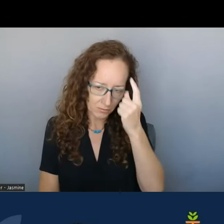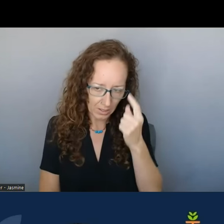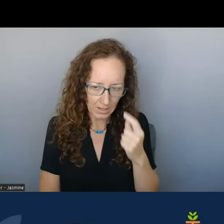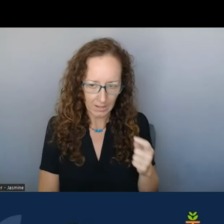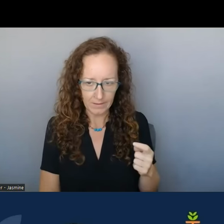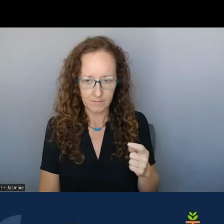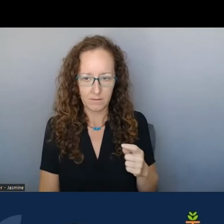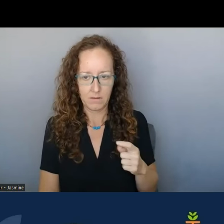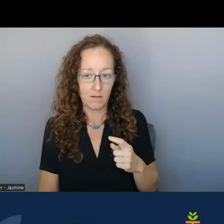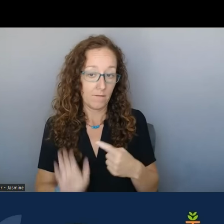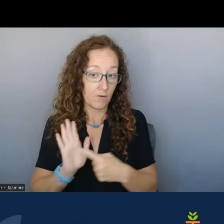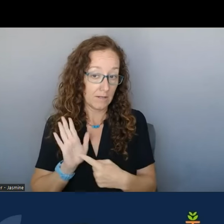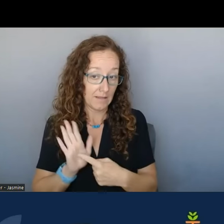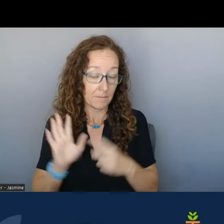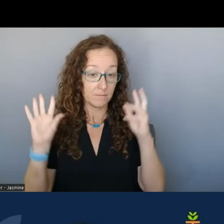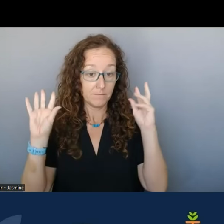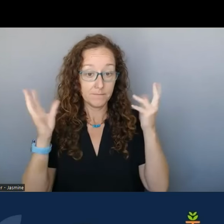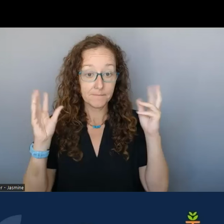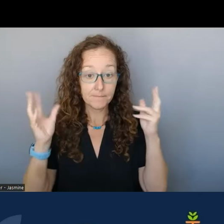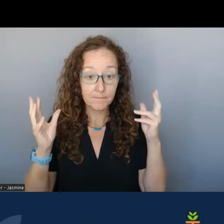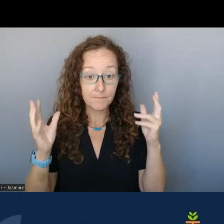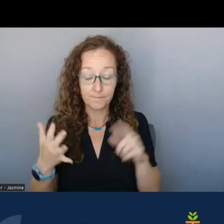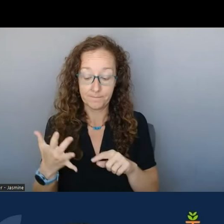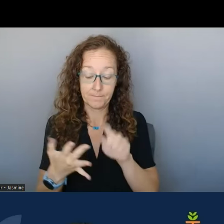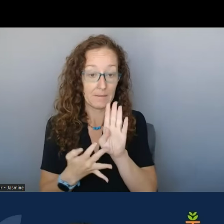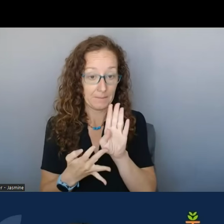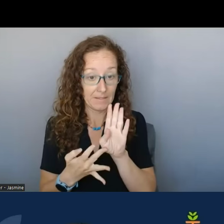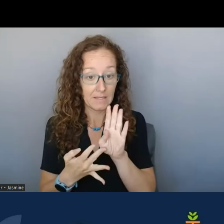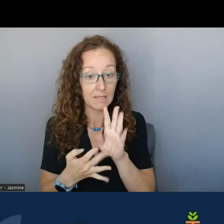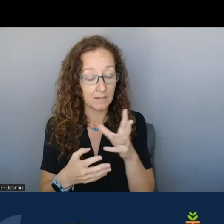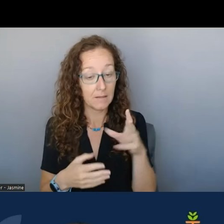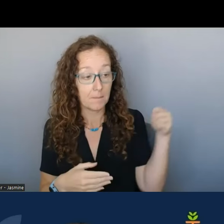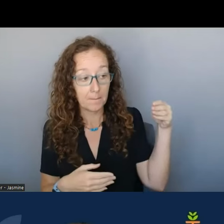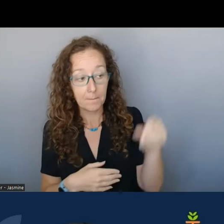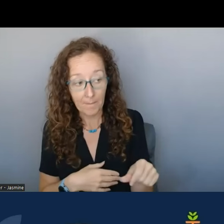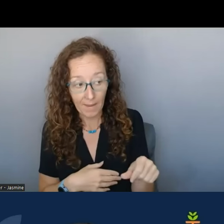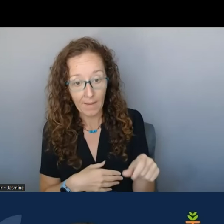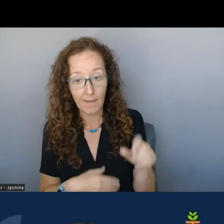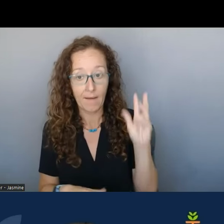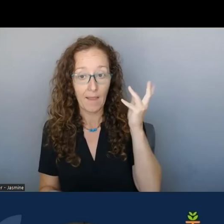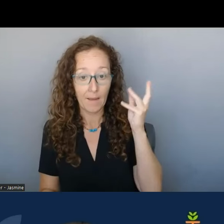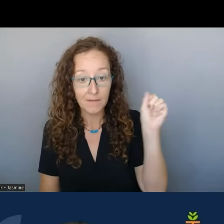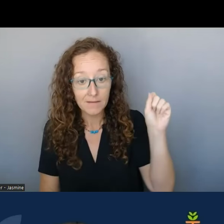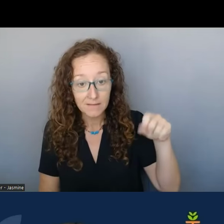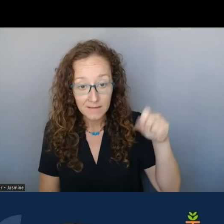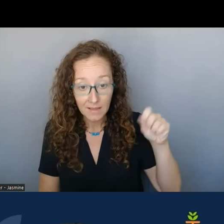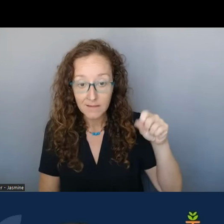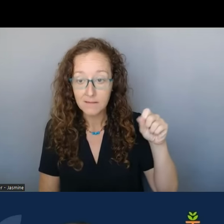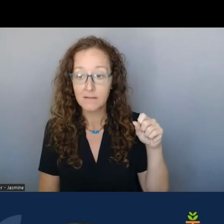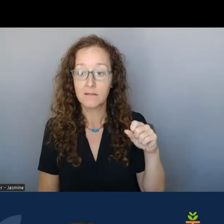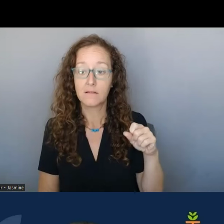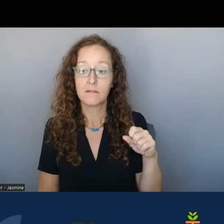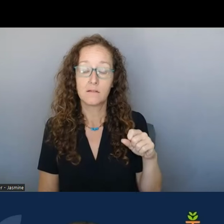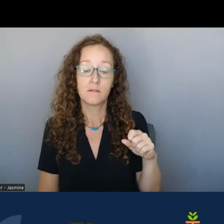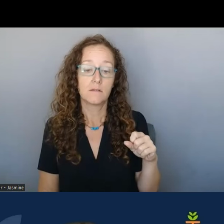ambulance services, Medicare Part B, it will cover your ambulance service in emergency situations and if your